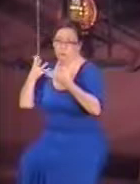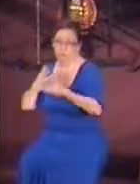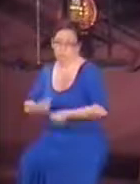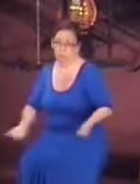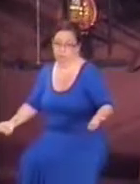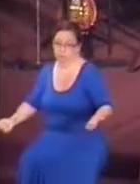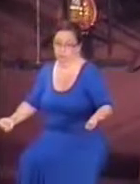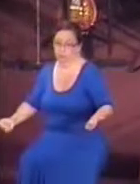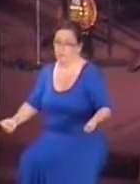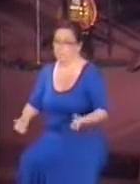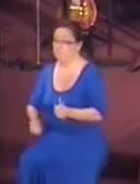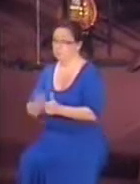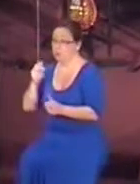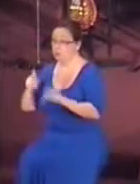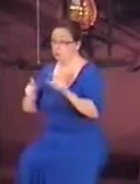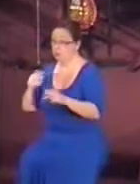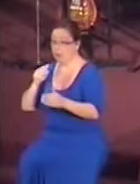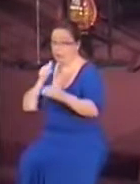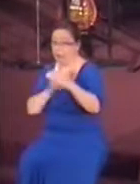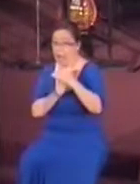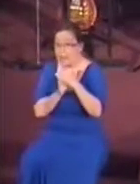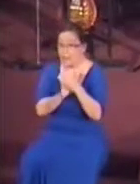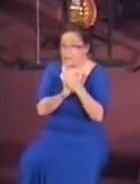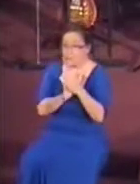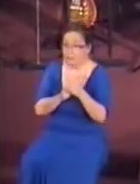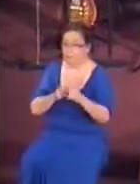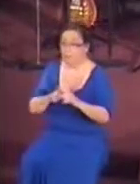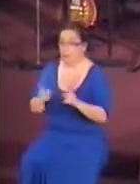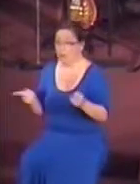hiding. But then something happens. You have